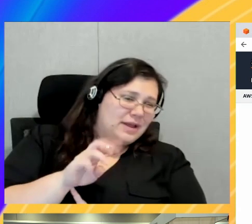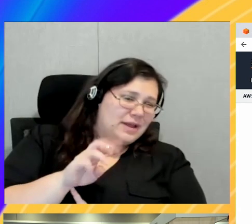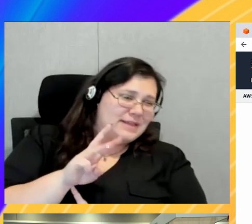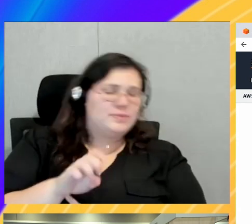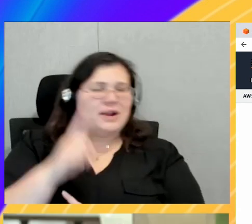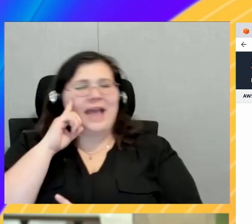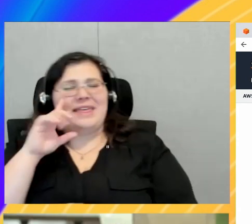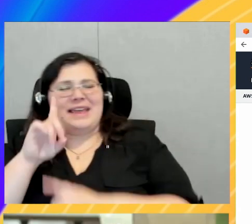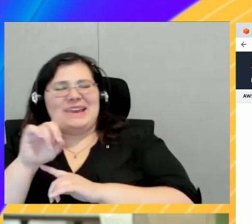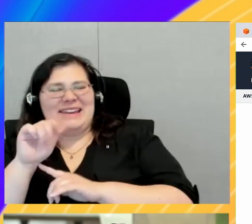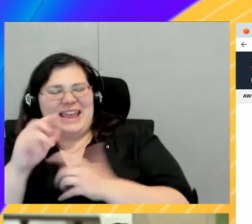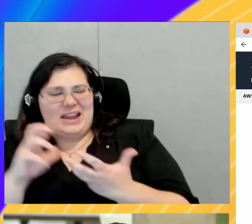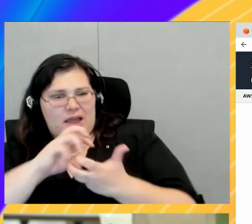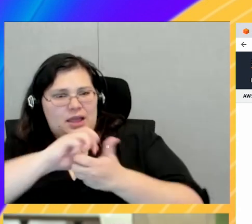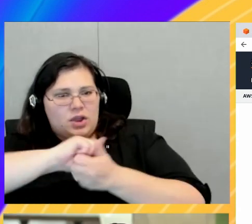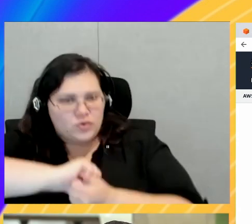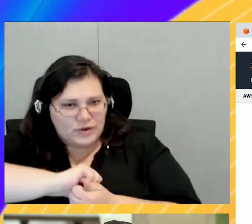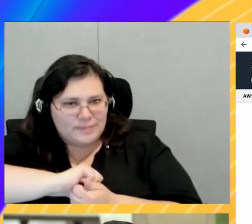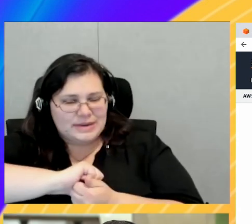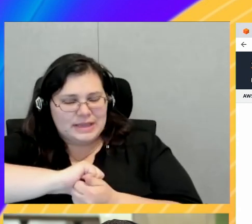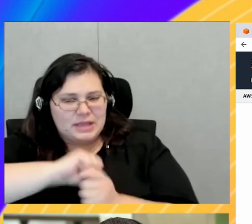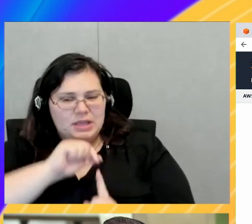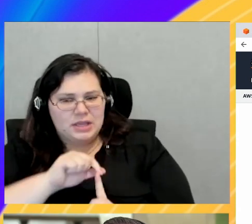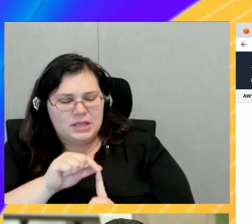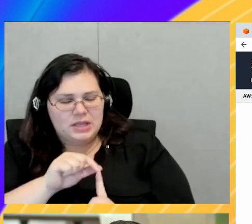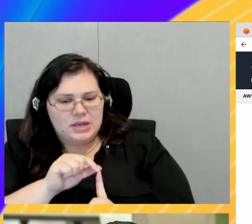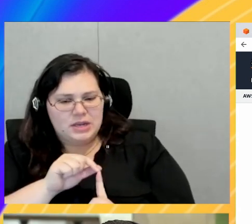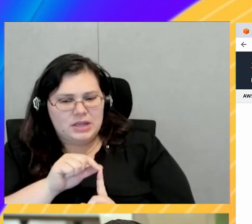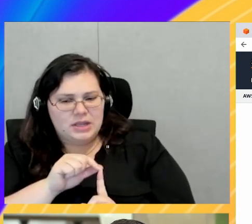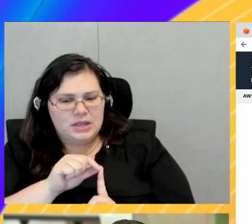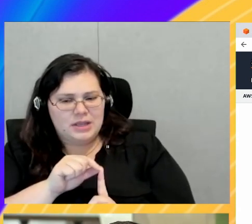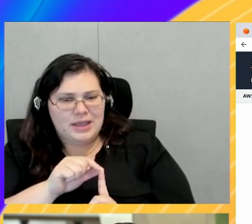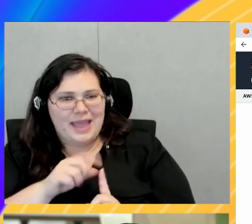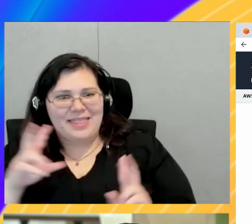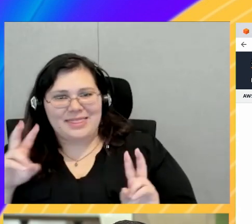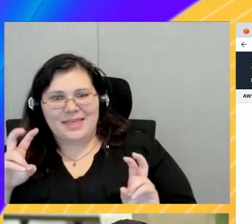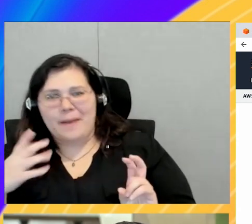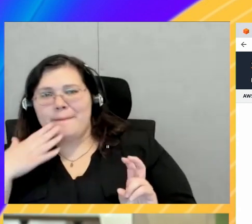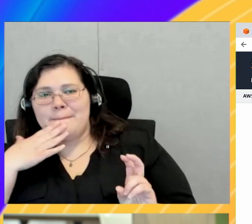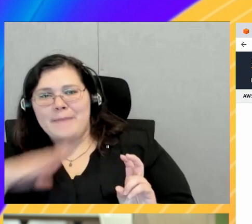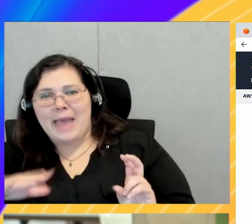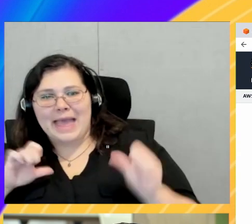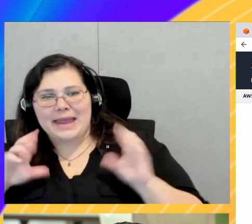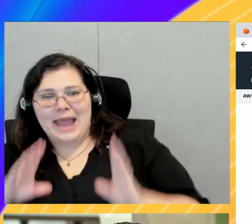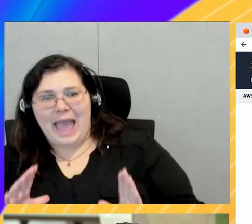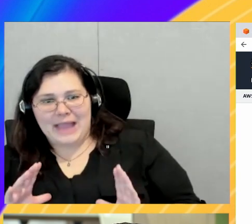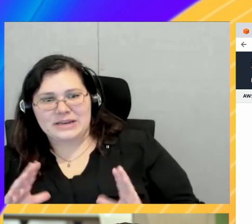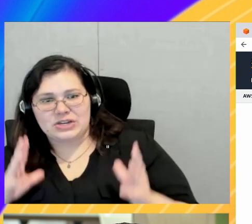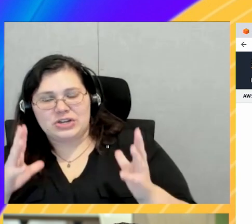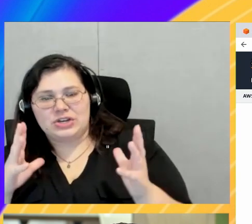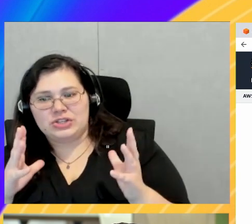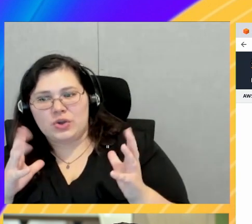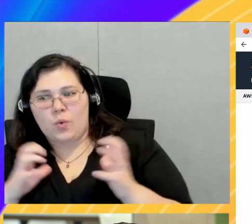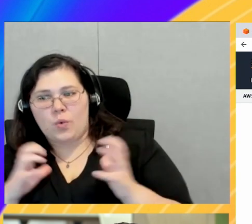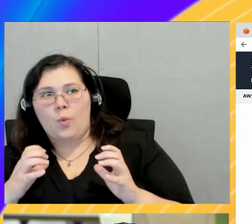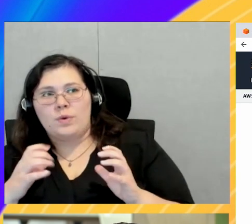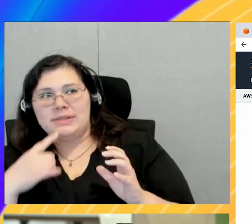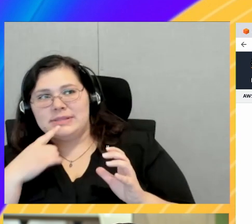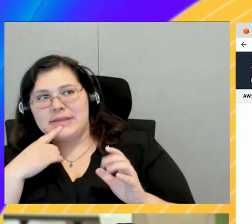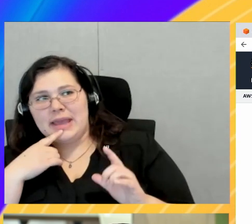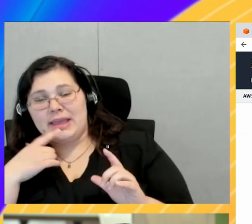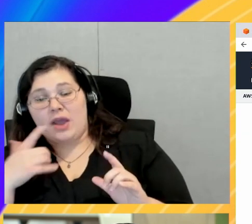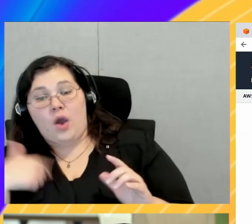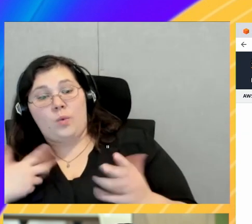and the bad actors wanting a payoff to decrypt it. Yeah. Does it